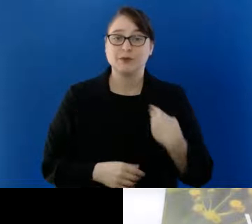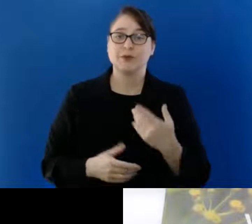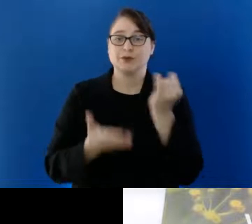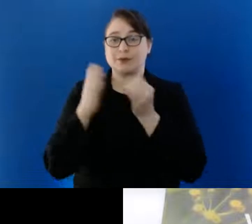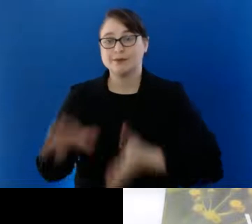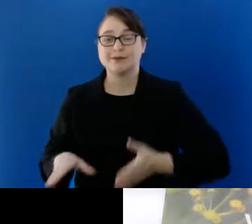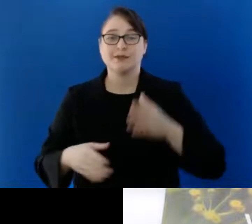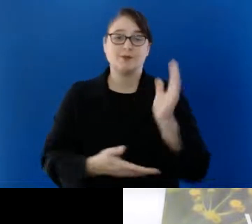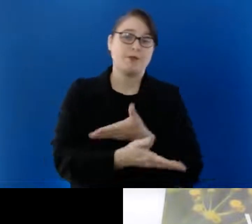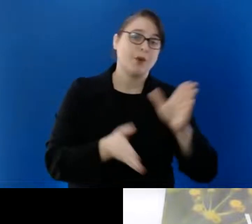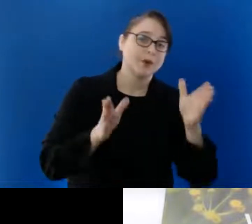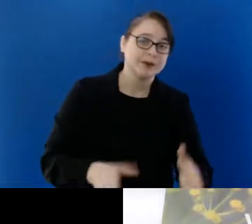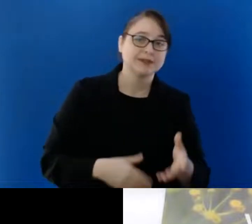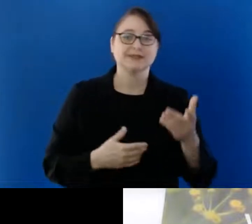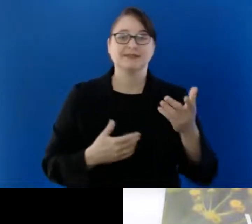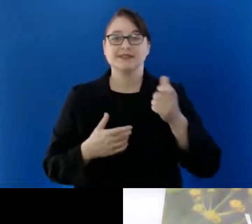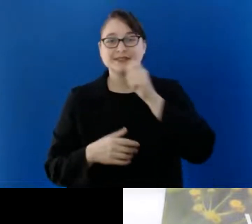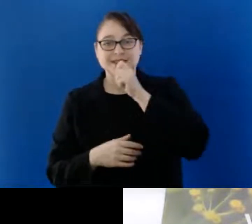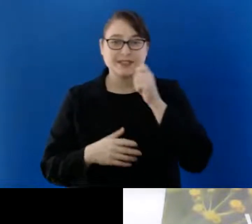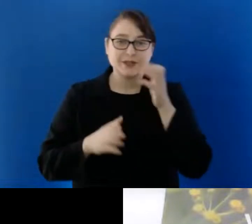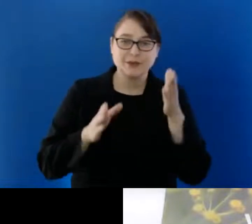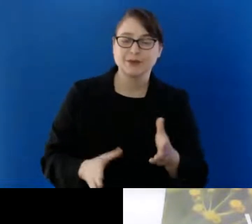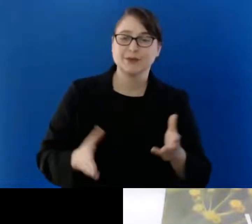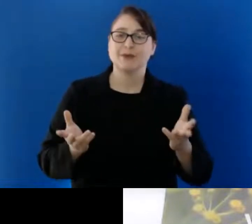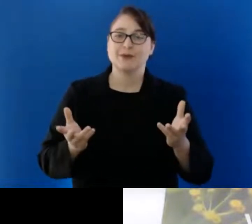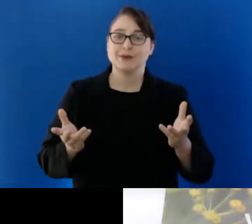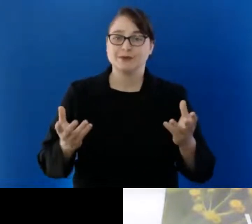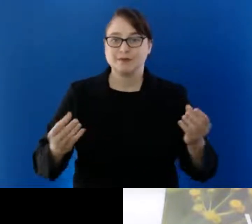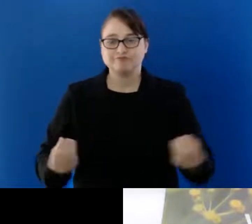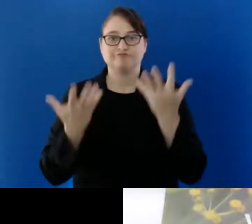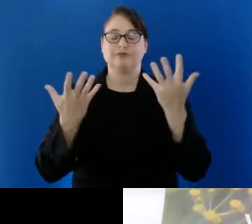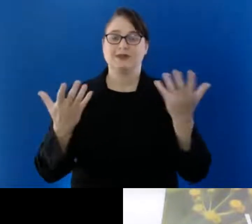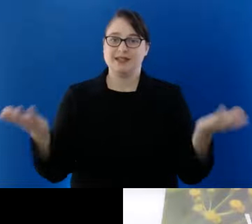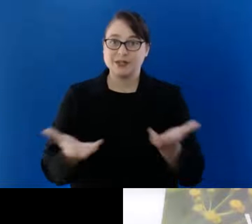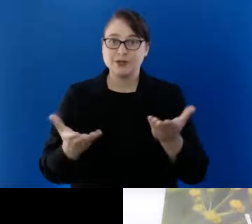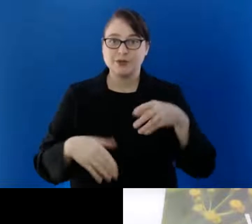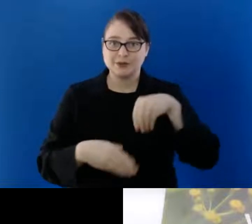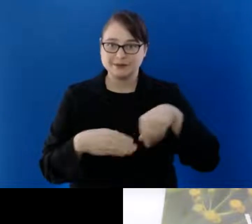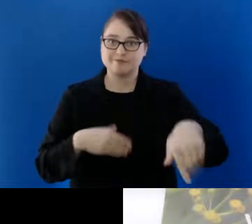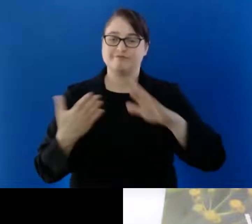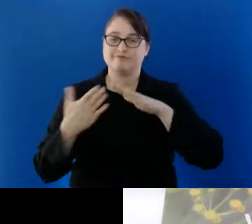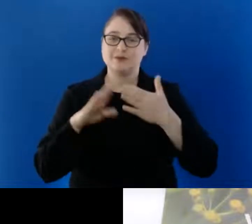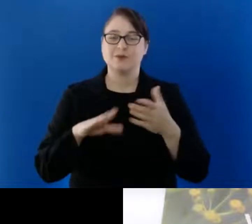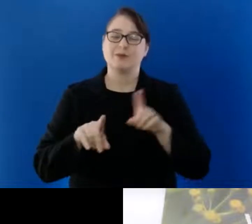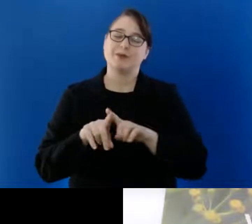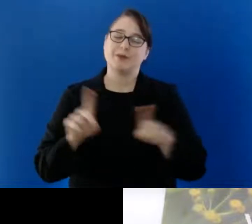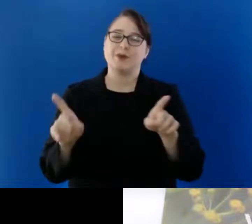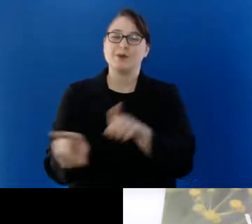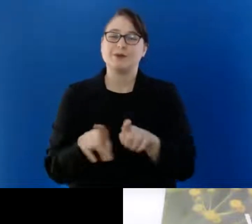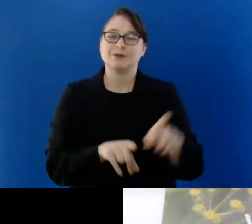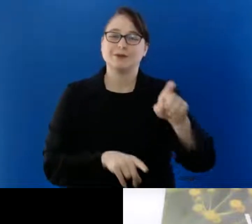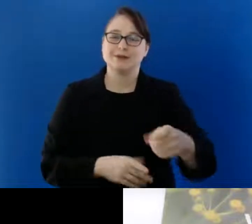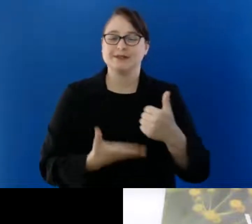and thriving here in the community, but often do need help. And that's where we are, a safety net. We're a federally qualified